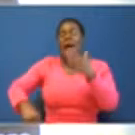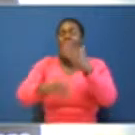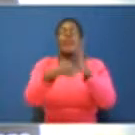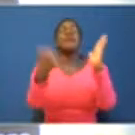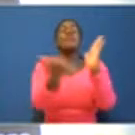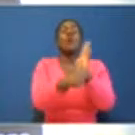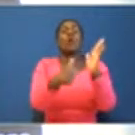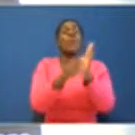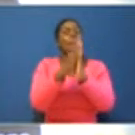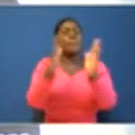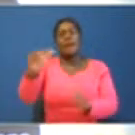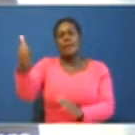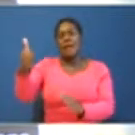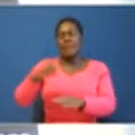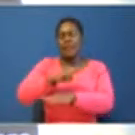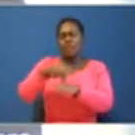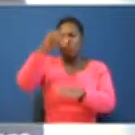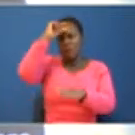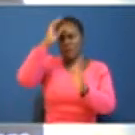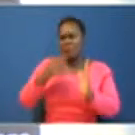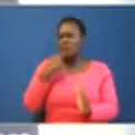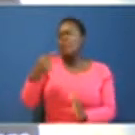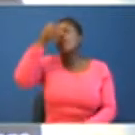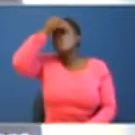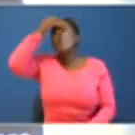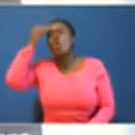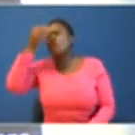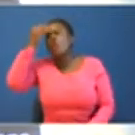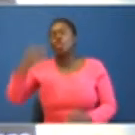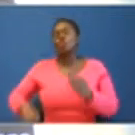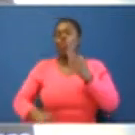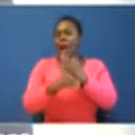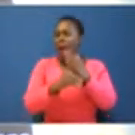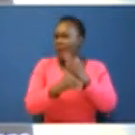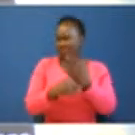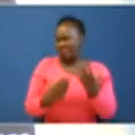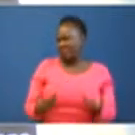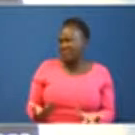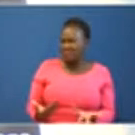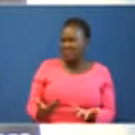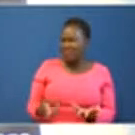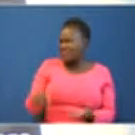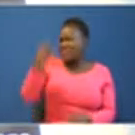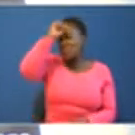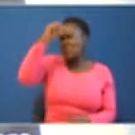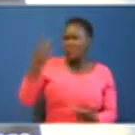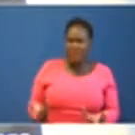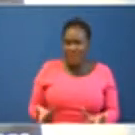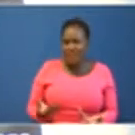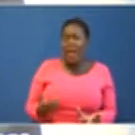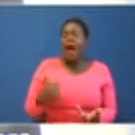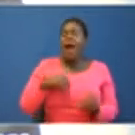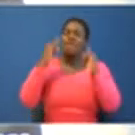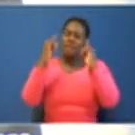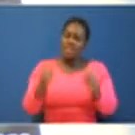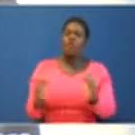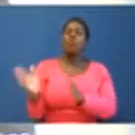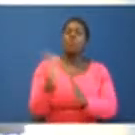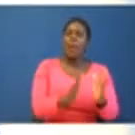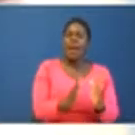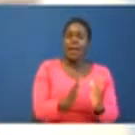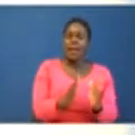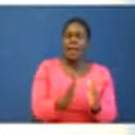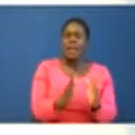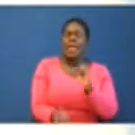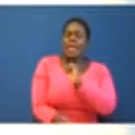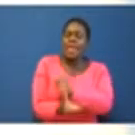injury i had somebody from national government saying they forgot to put that one i mean stupidity and meanwhile we have a new plan that actually